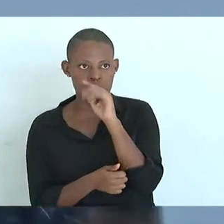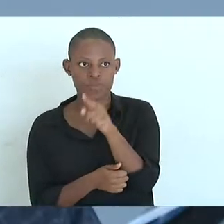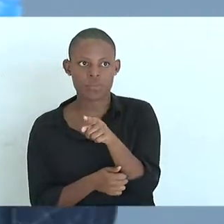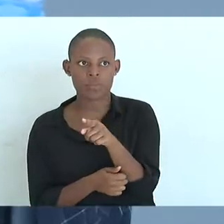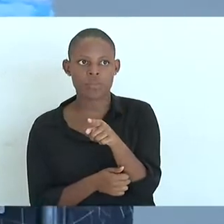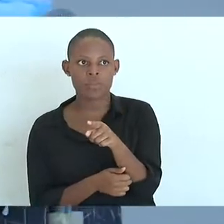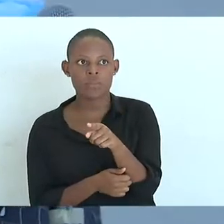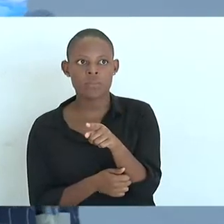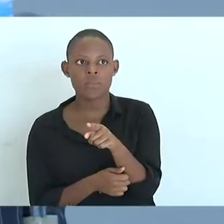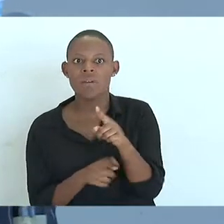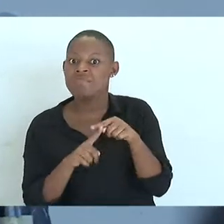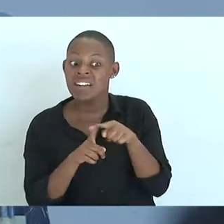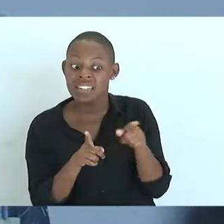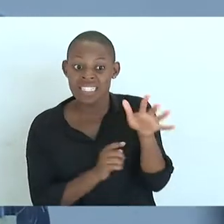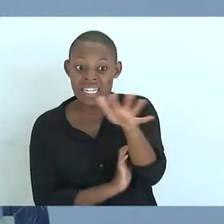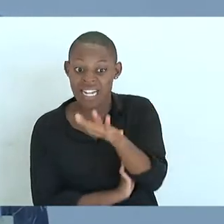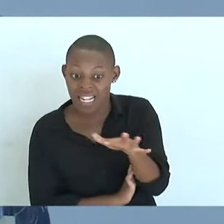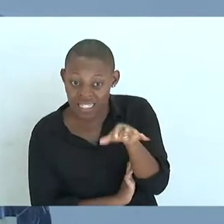land away,